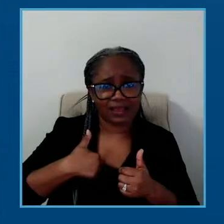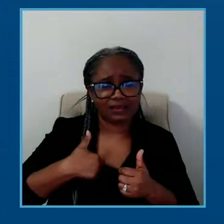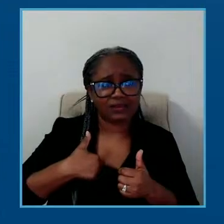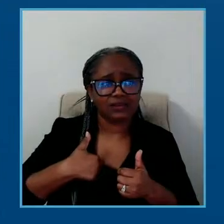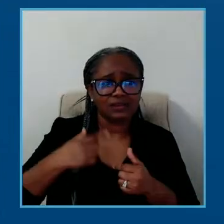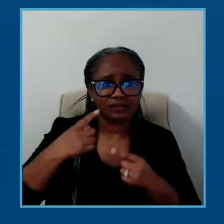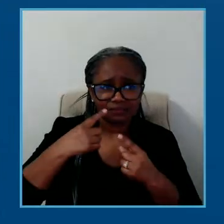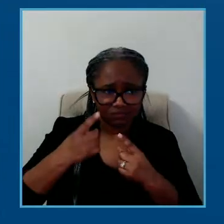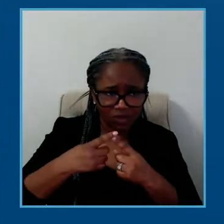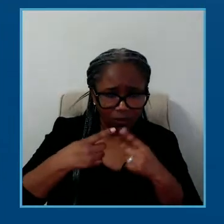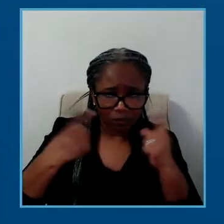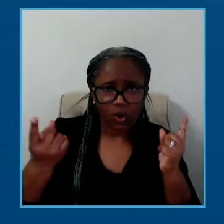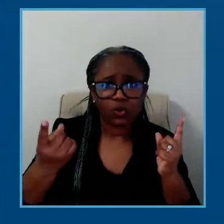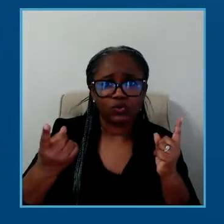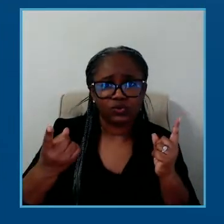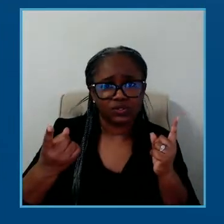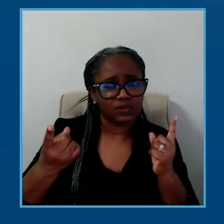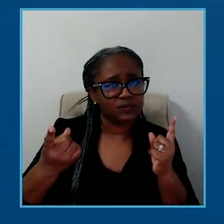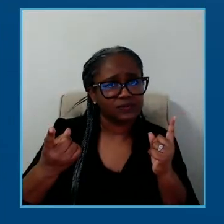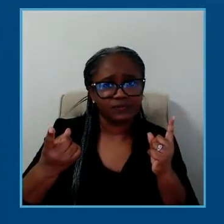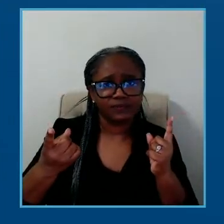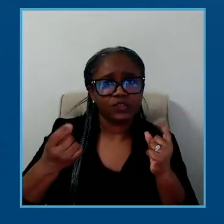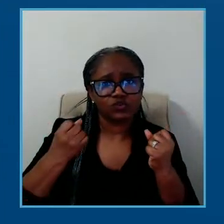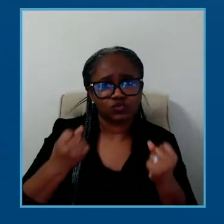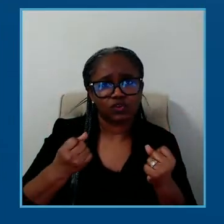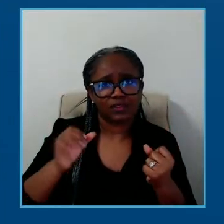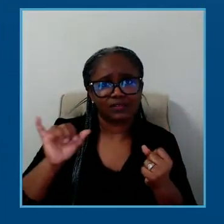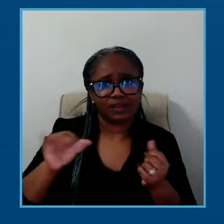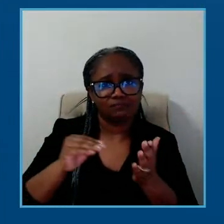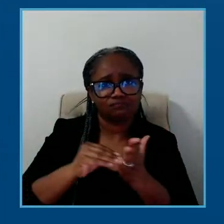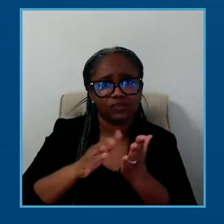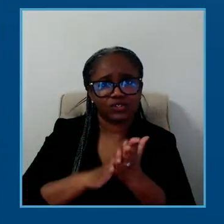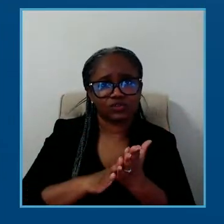you. Mr. Valdez?